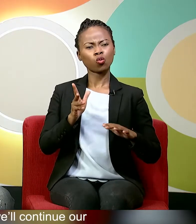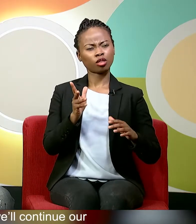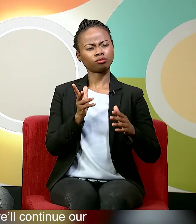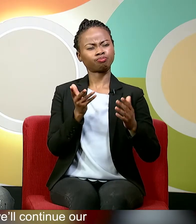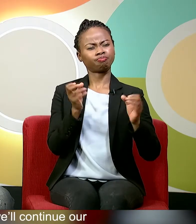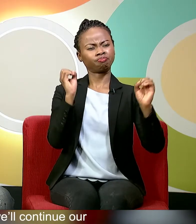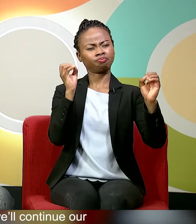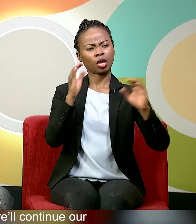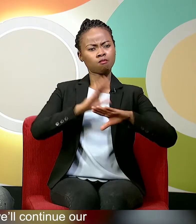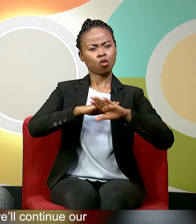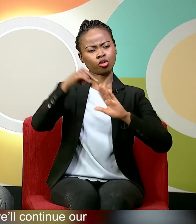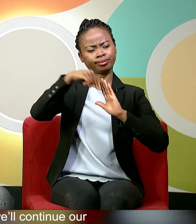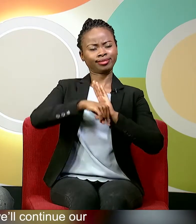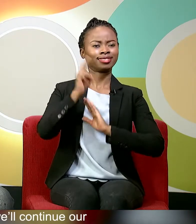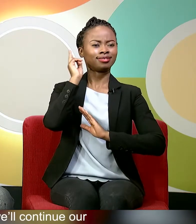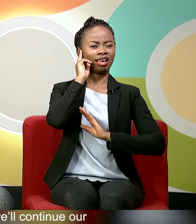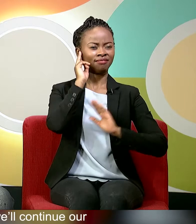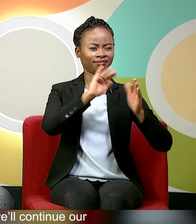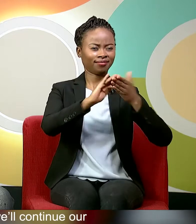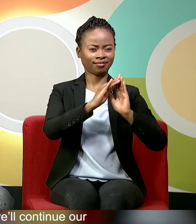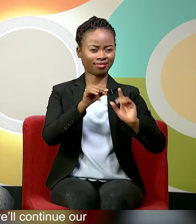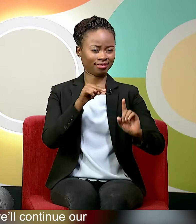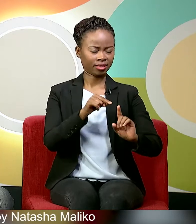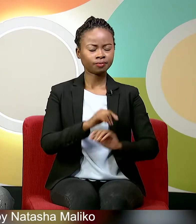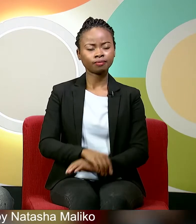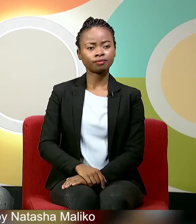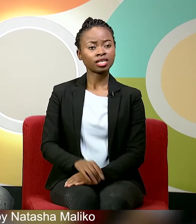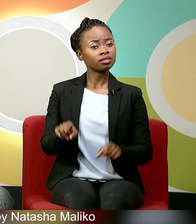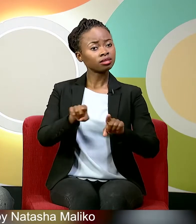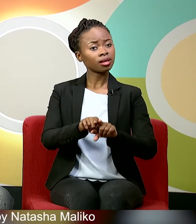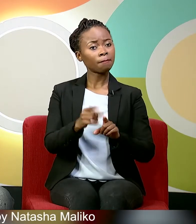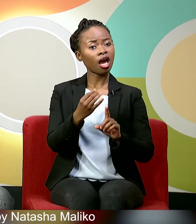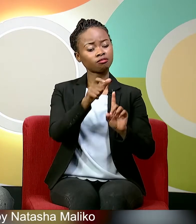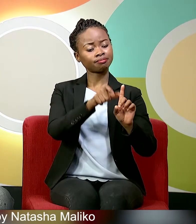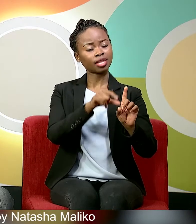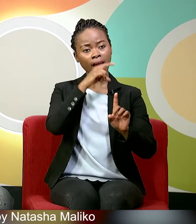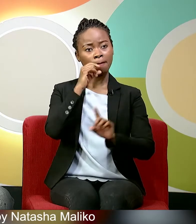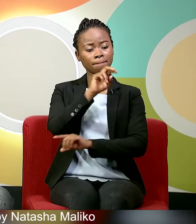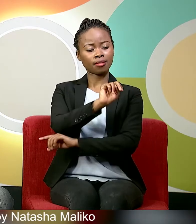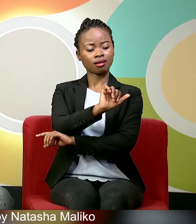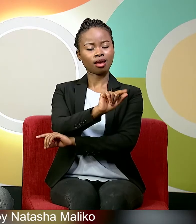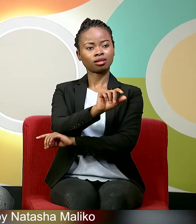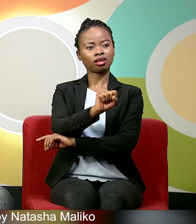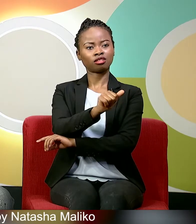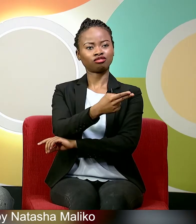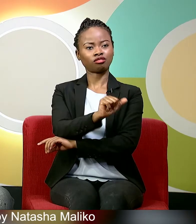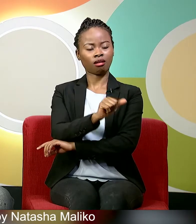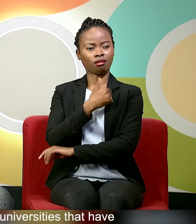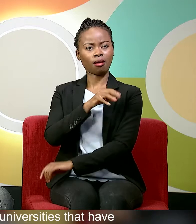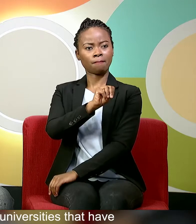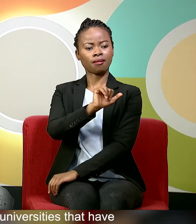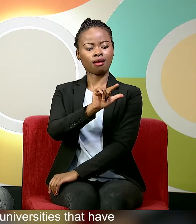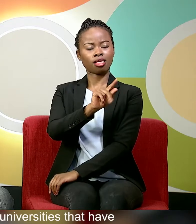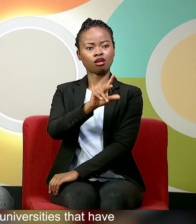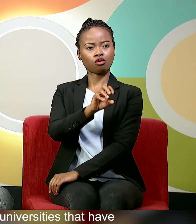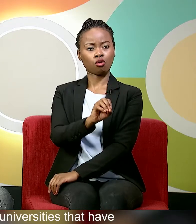ka puisano le puo ka hara batho ba sa utlwing ditsebeng. Re tla be hape re na le Natasha Maliko e leng lecturer mane Wits.